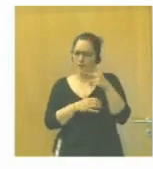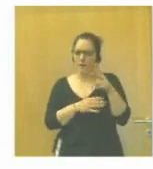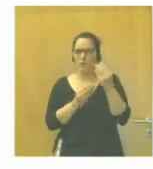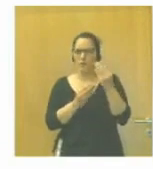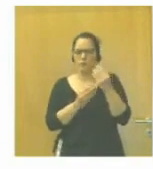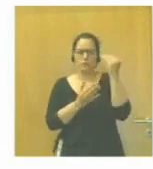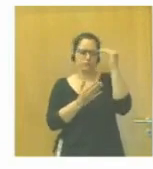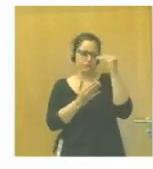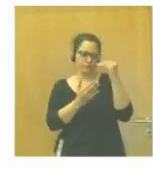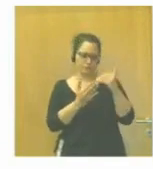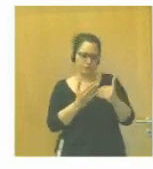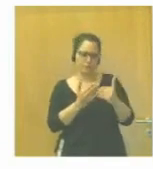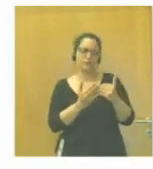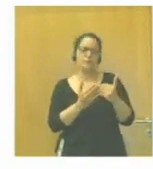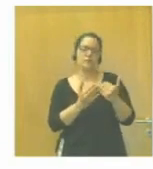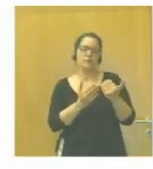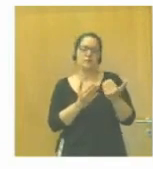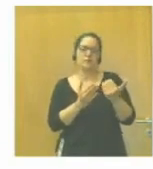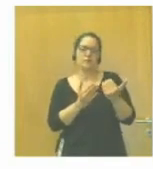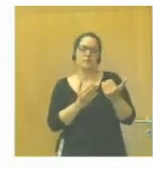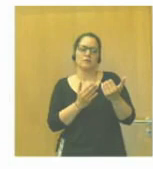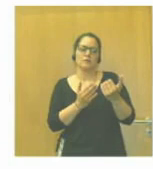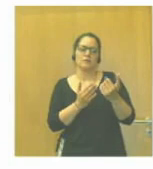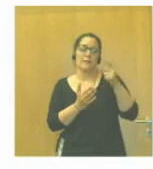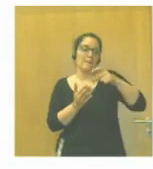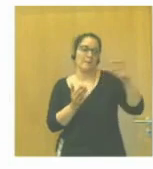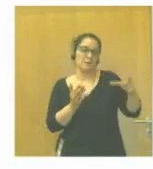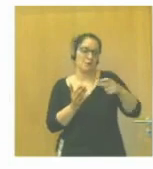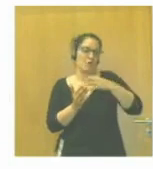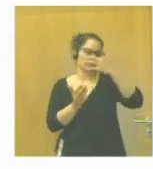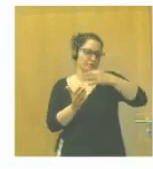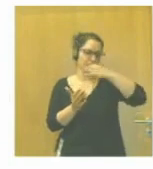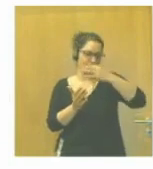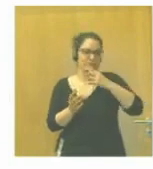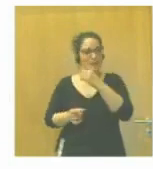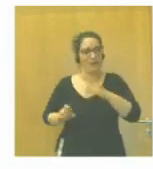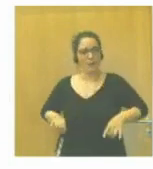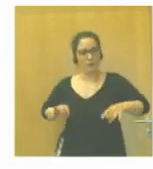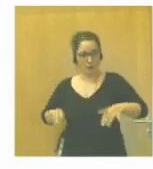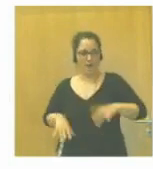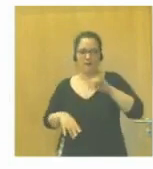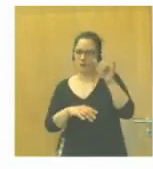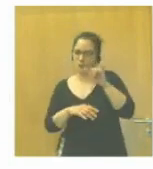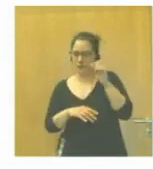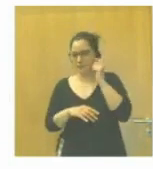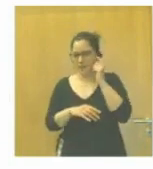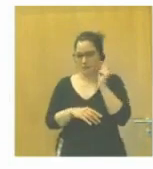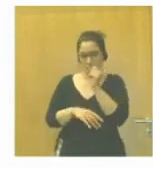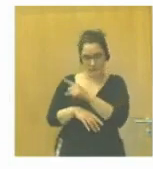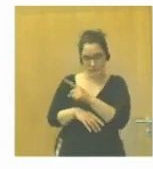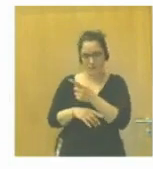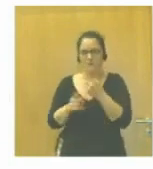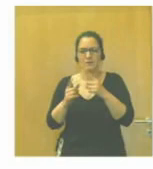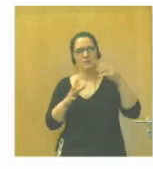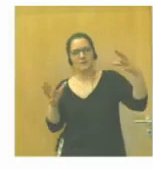used Australian speakers about how do they do some of this work. And we've really tried to warehouse as much as we can of this